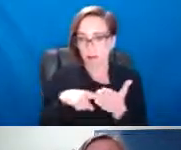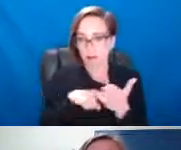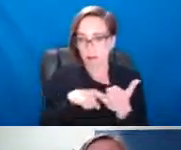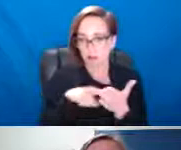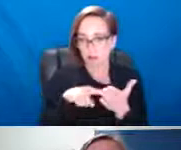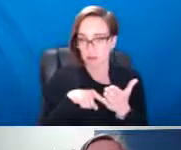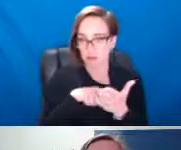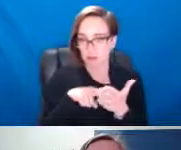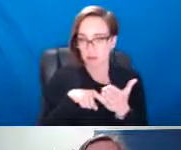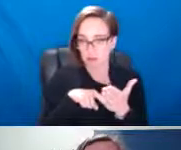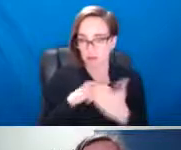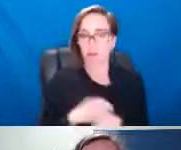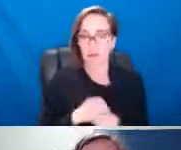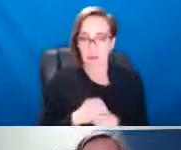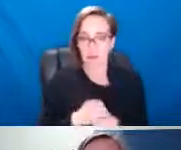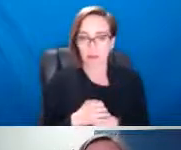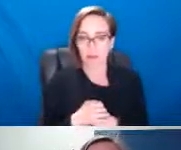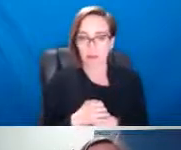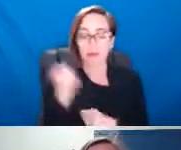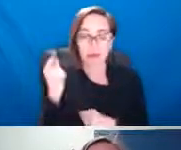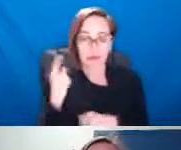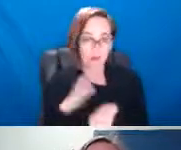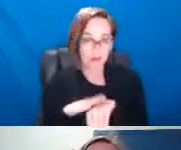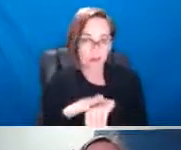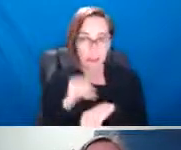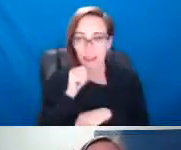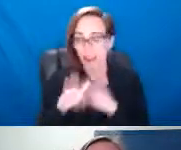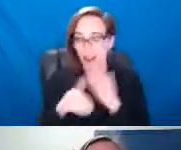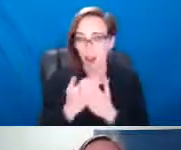that not all